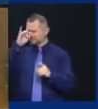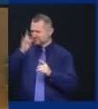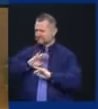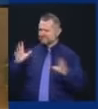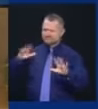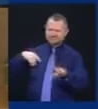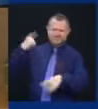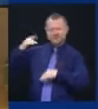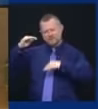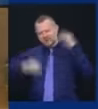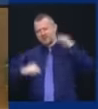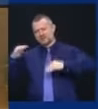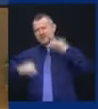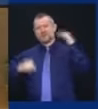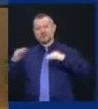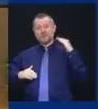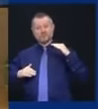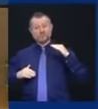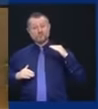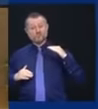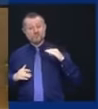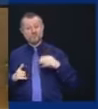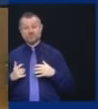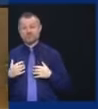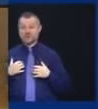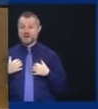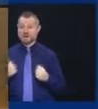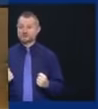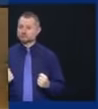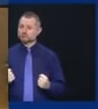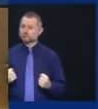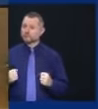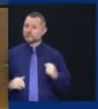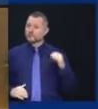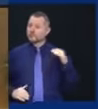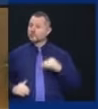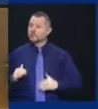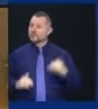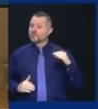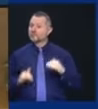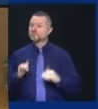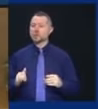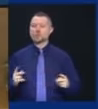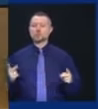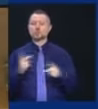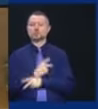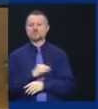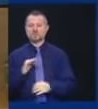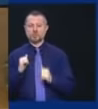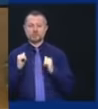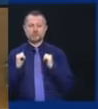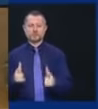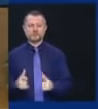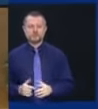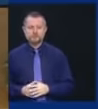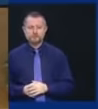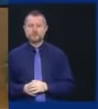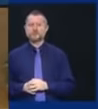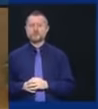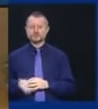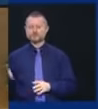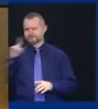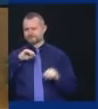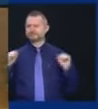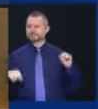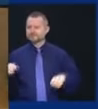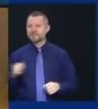inequality, racial health injustice is the worst of them all. It often results